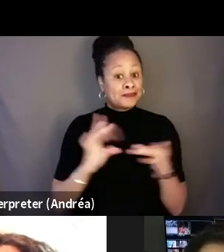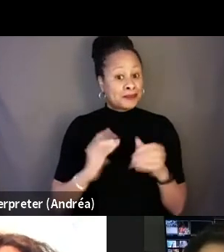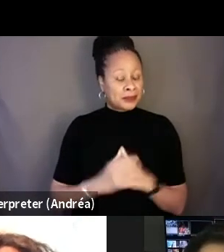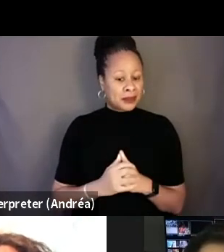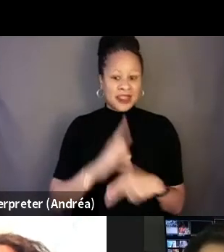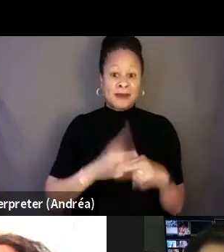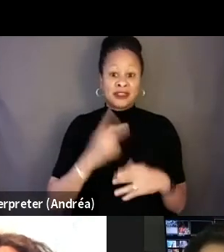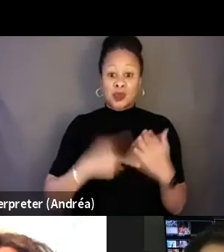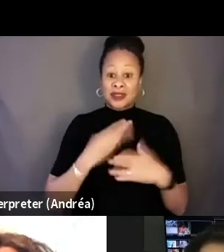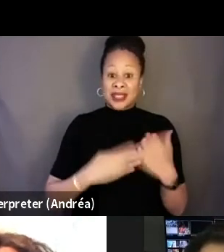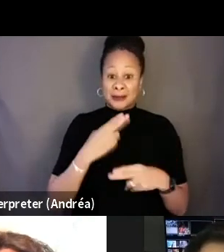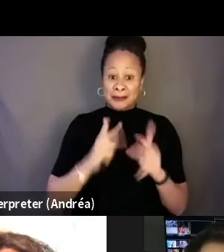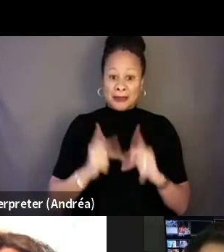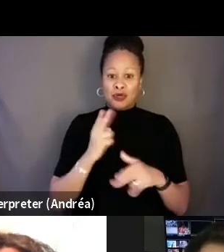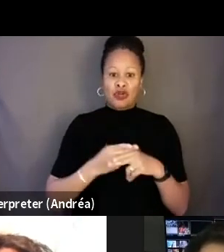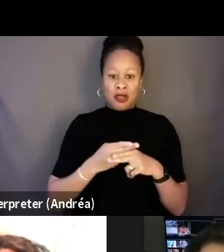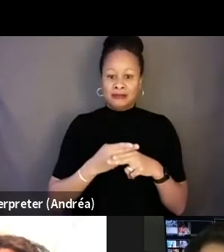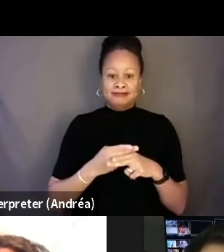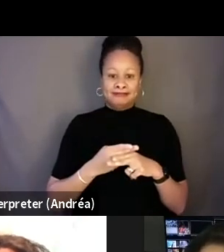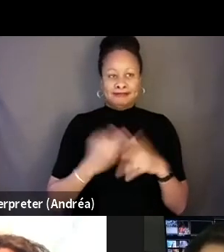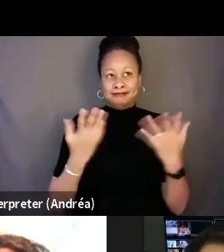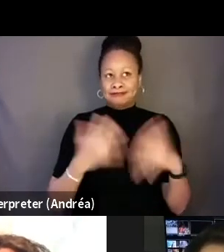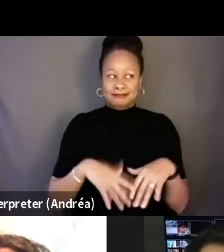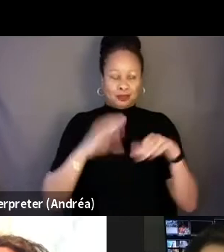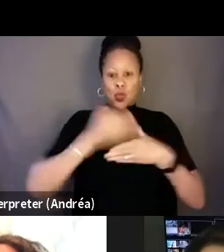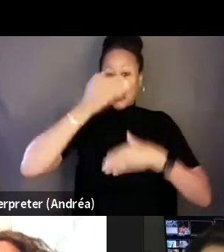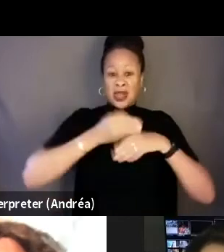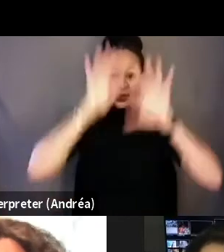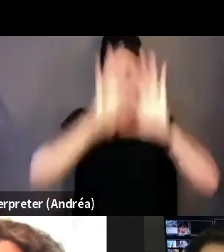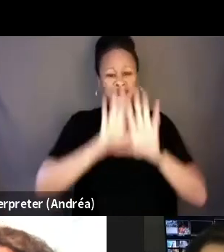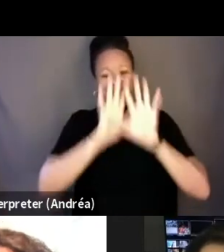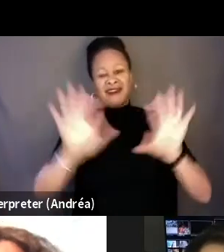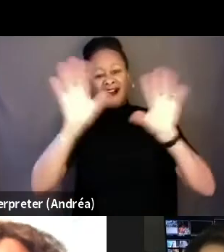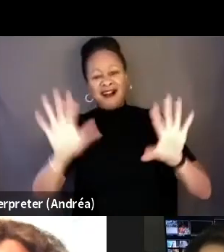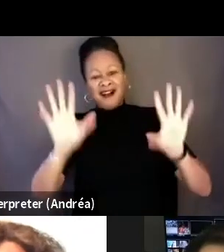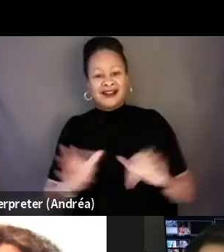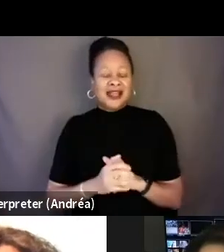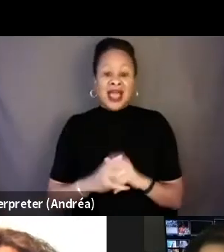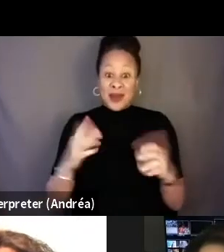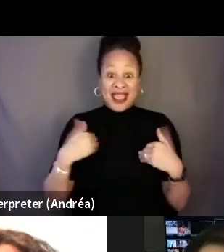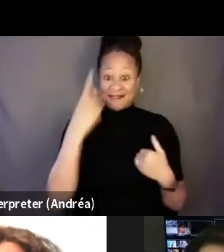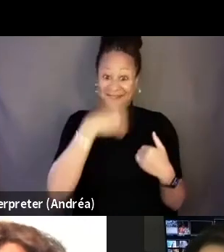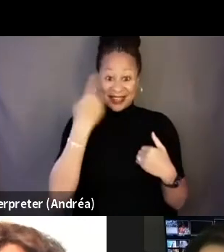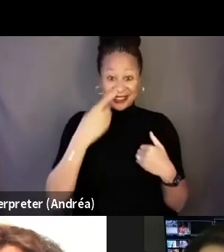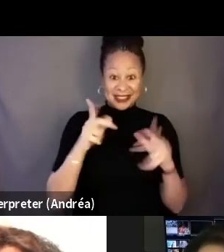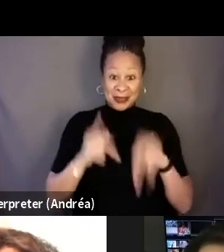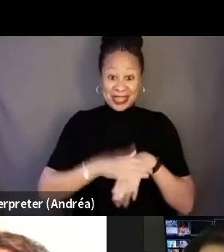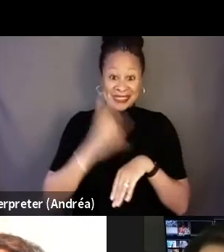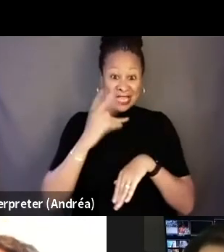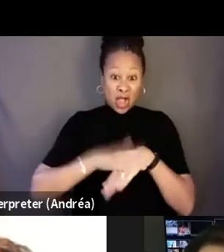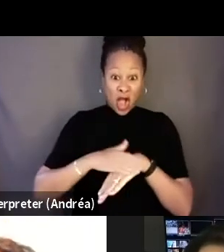what some people will call window dressing, that we have faces that people can see on